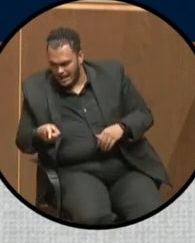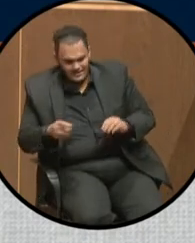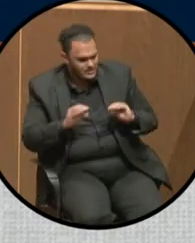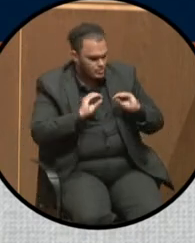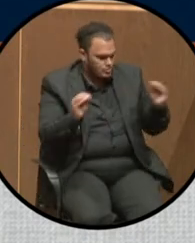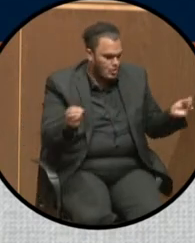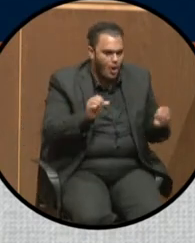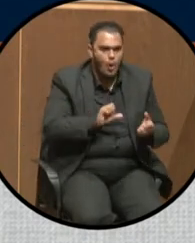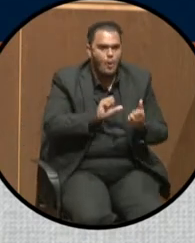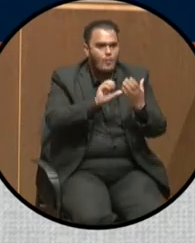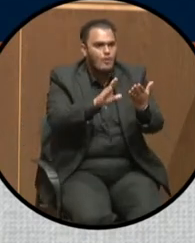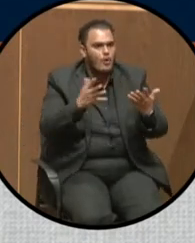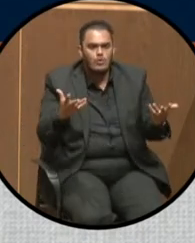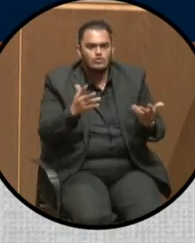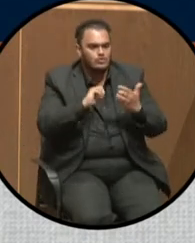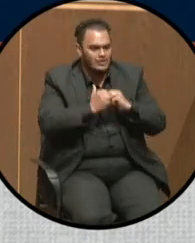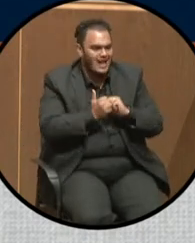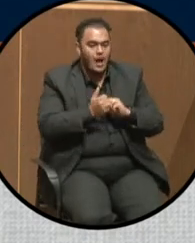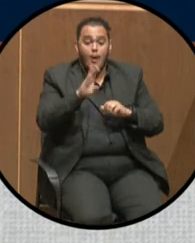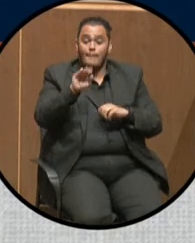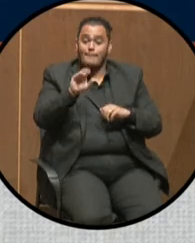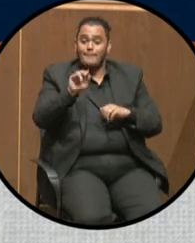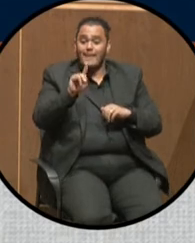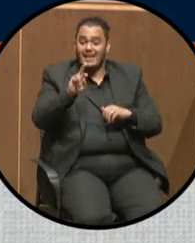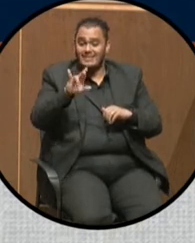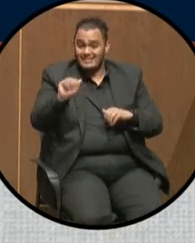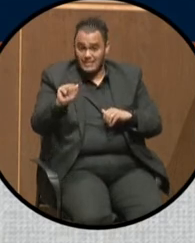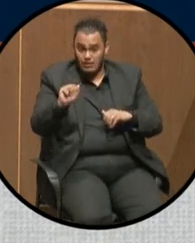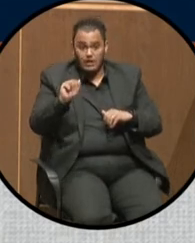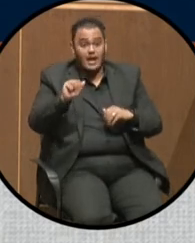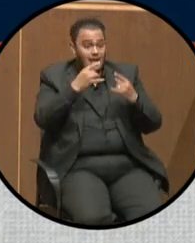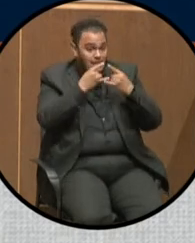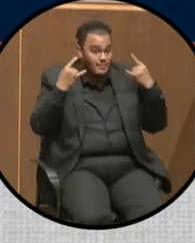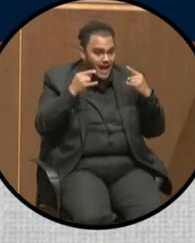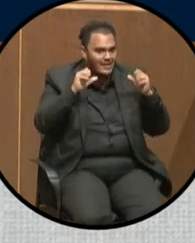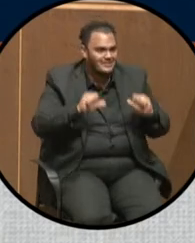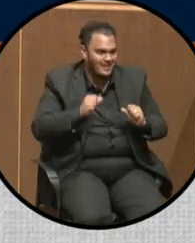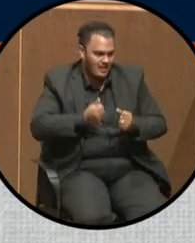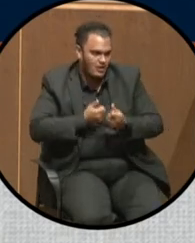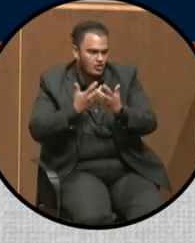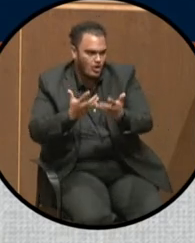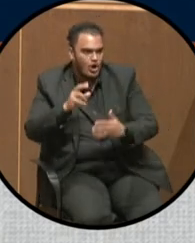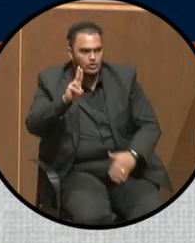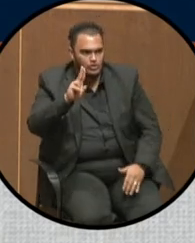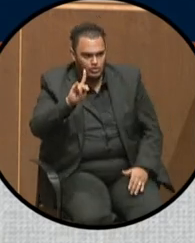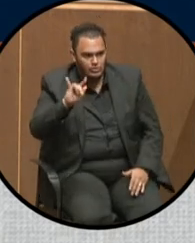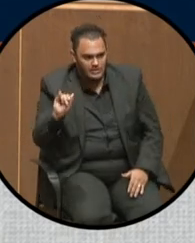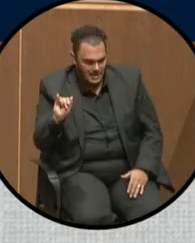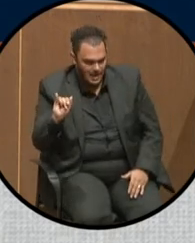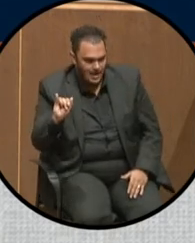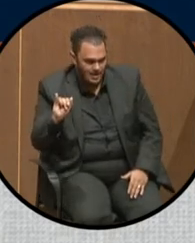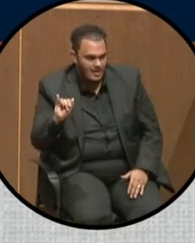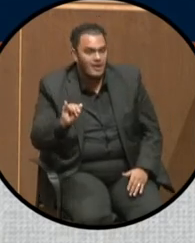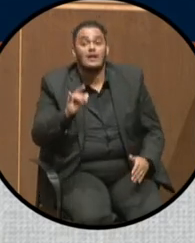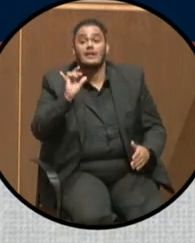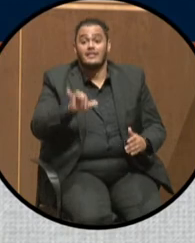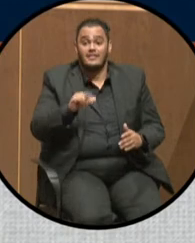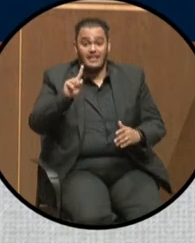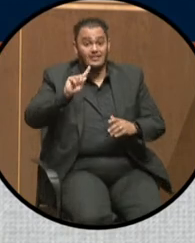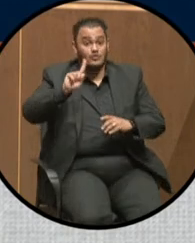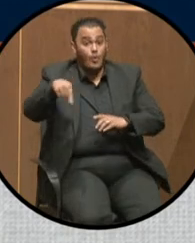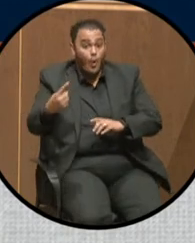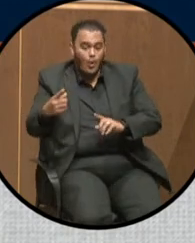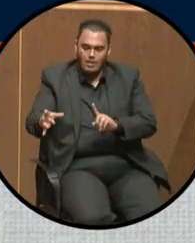that bacteria in a mask can cause a urinary tract infection. Other bacteria found in this study are only transmitted by tick